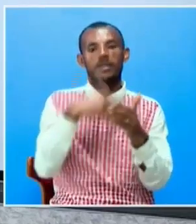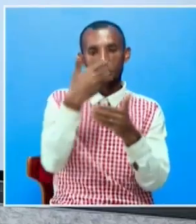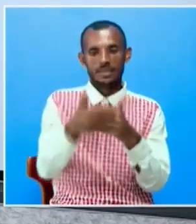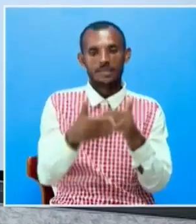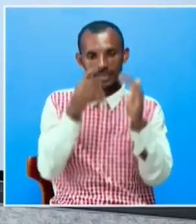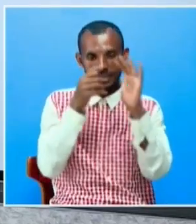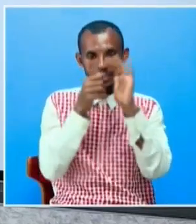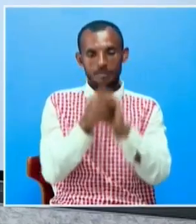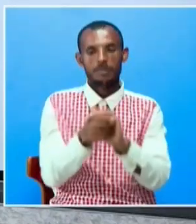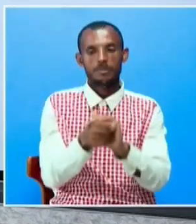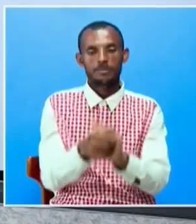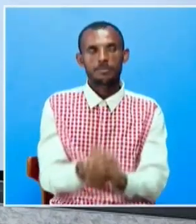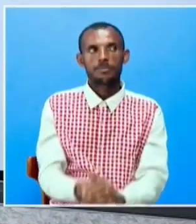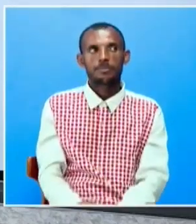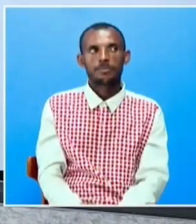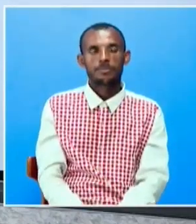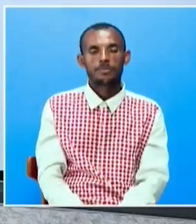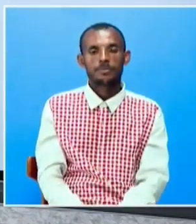example.